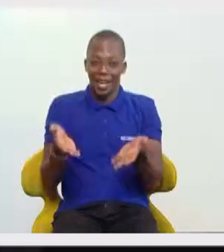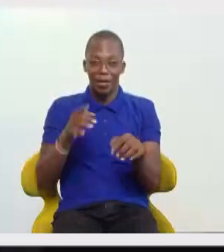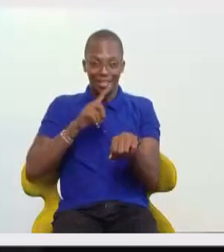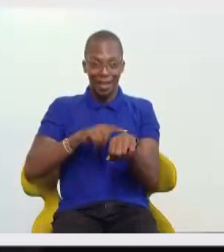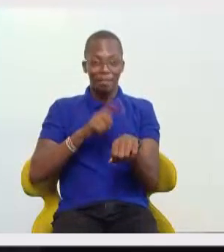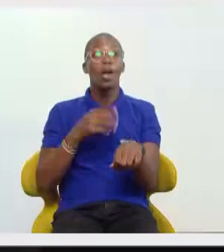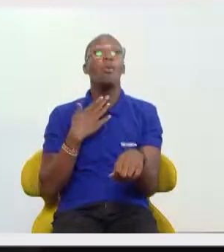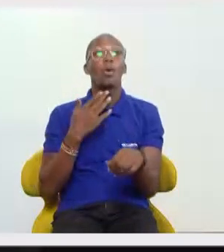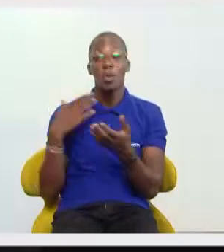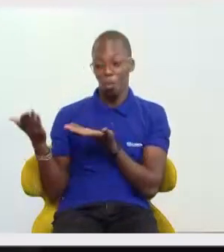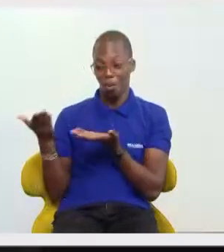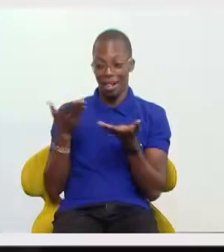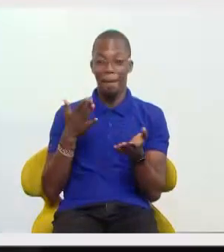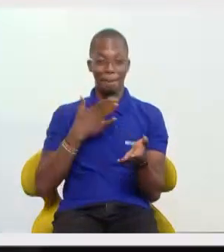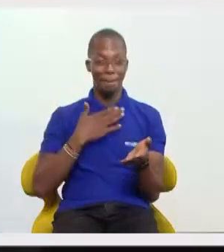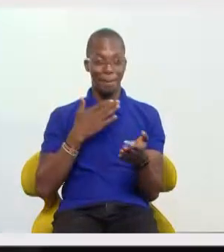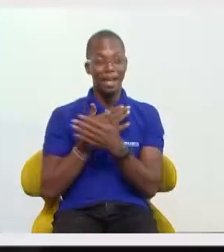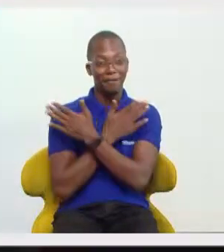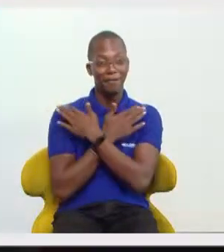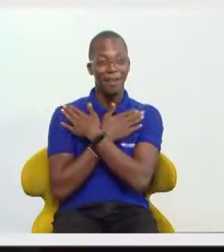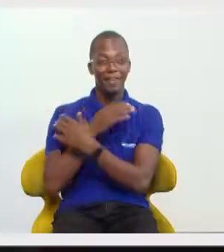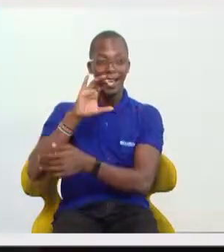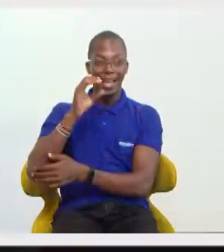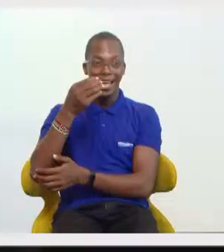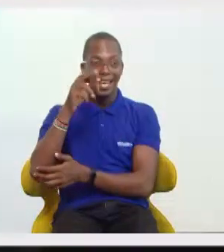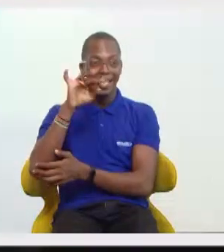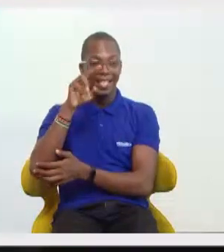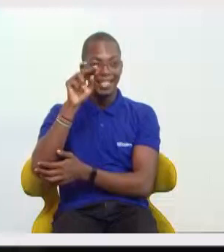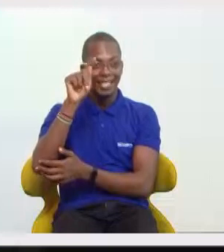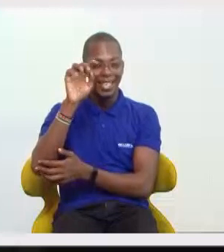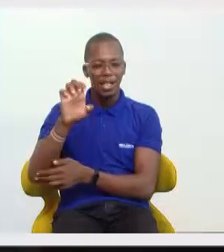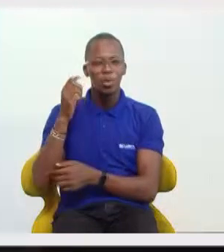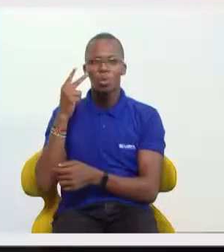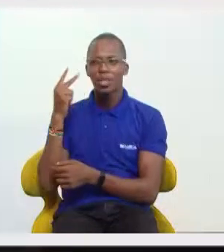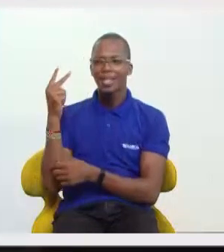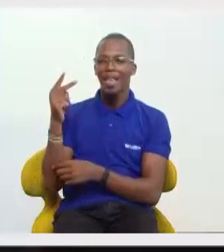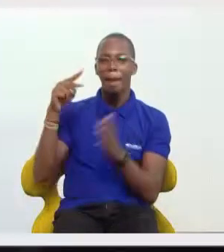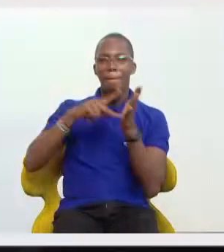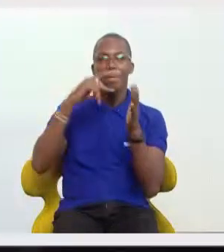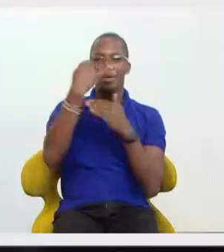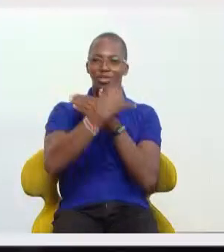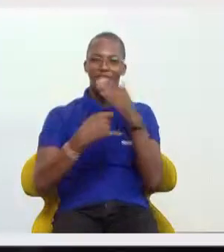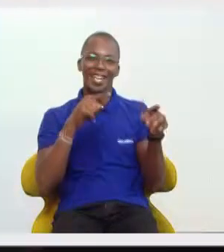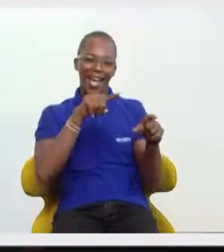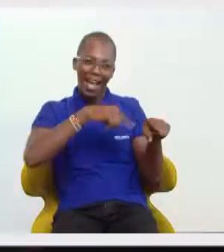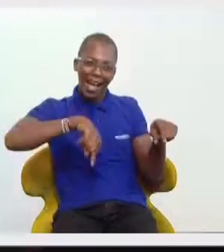wish to welcome my colleague Christine to take us through a project that we have been working on. Welcome, Christine.